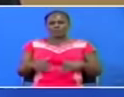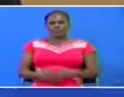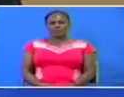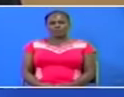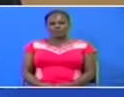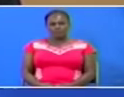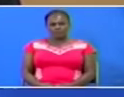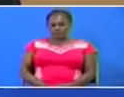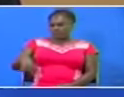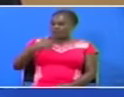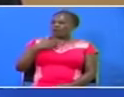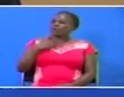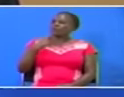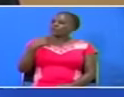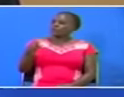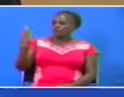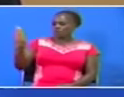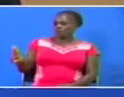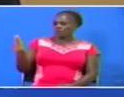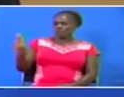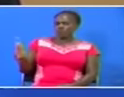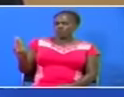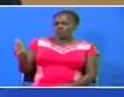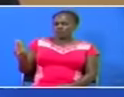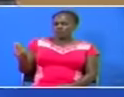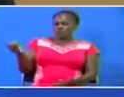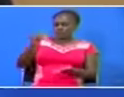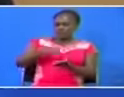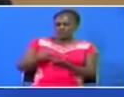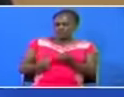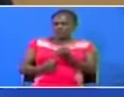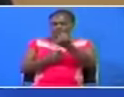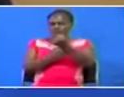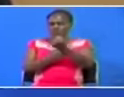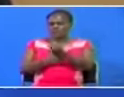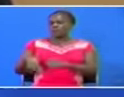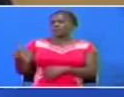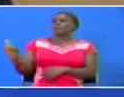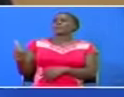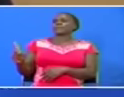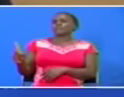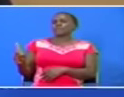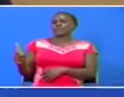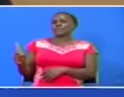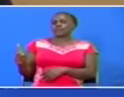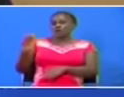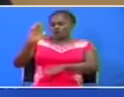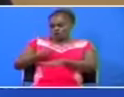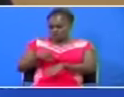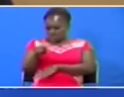President Uhuru Kenyatta, and we have said time and again, we support the President on this